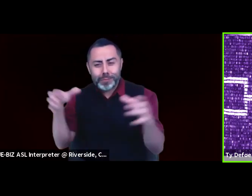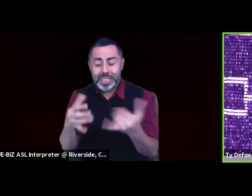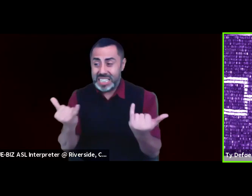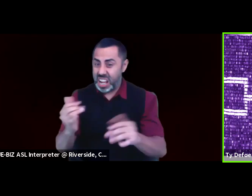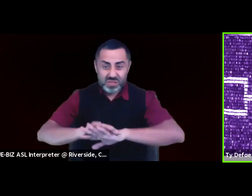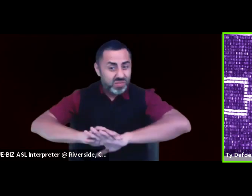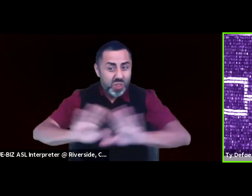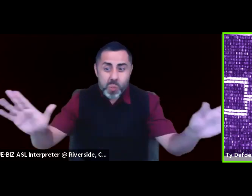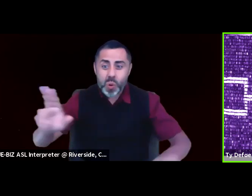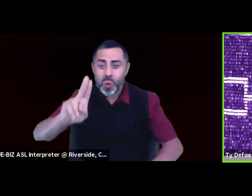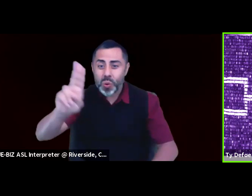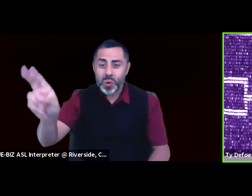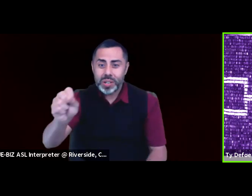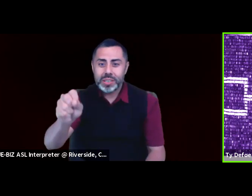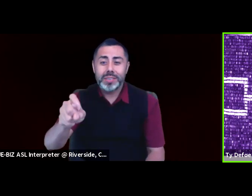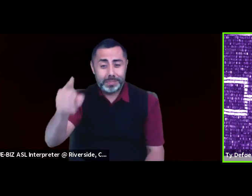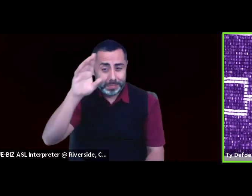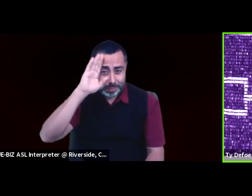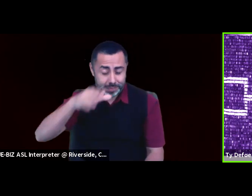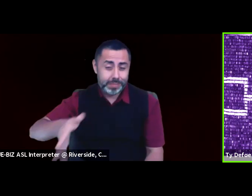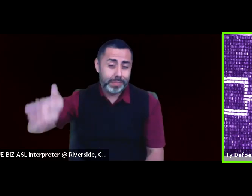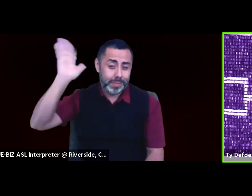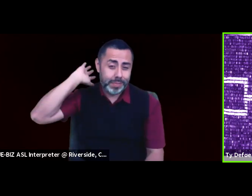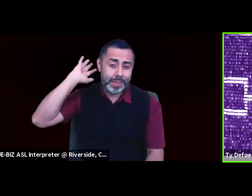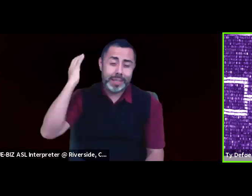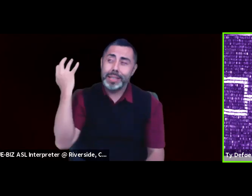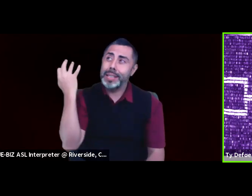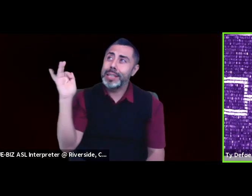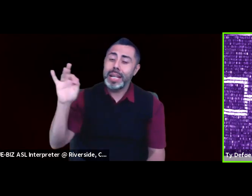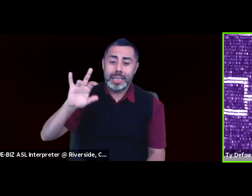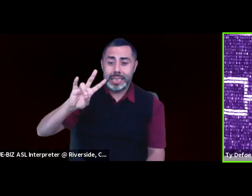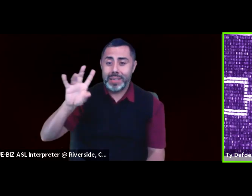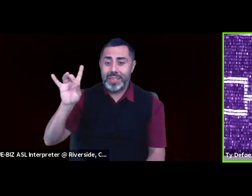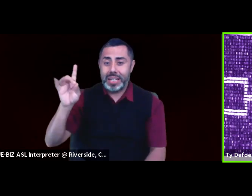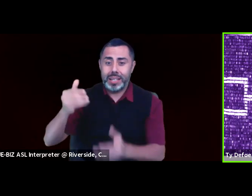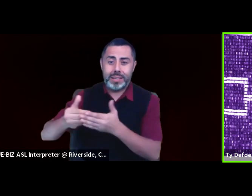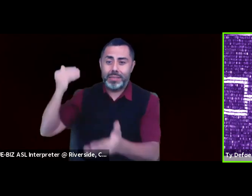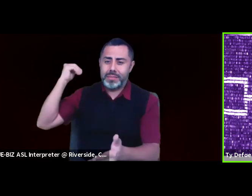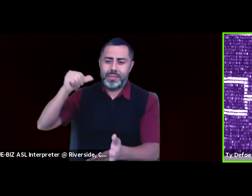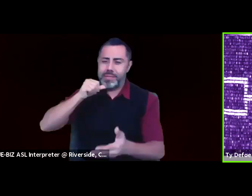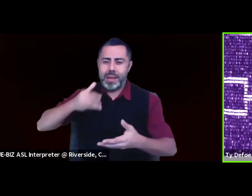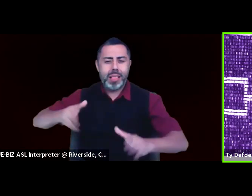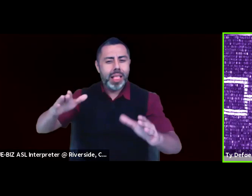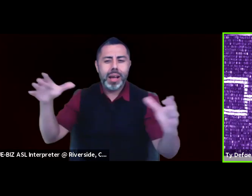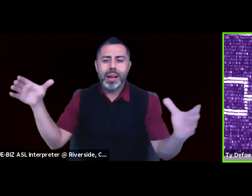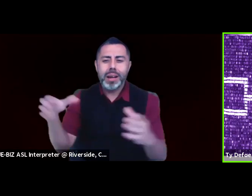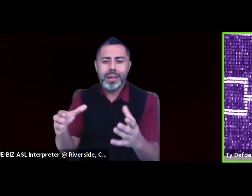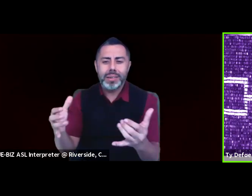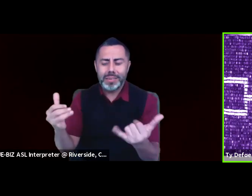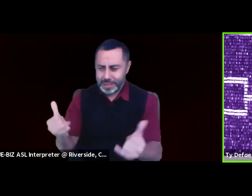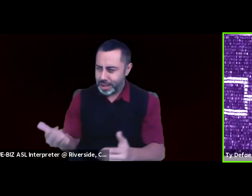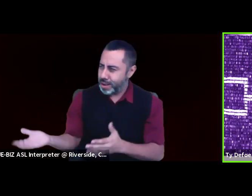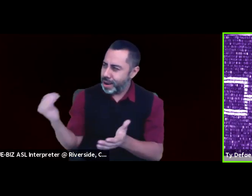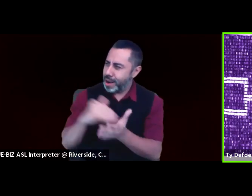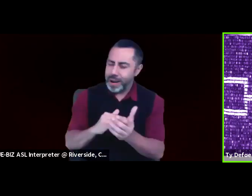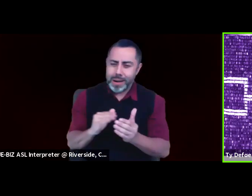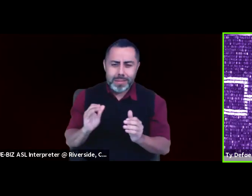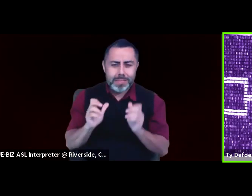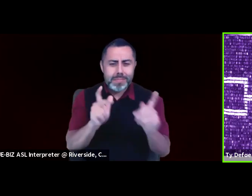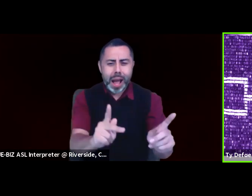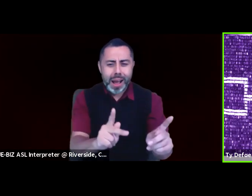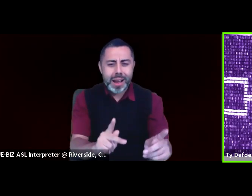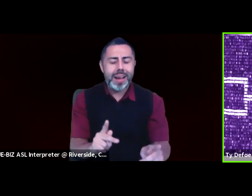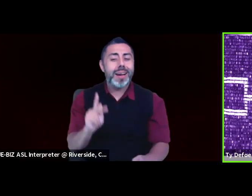know, from like 1978 and below that. So now it's a good time. People are dusting off